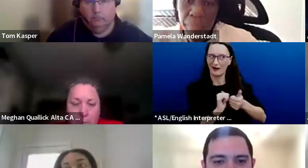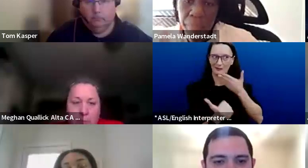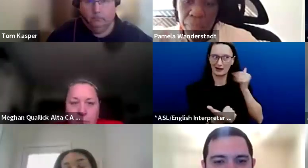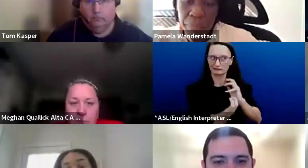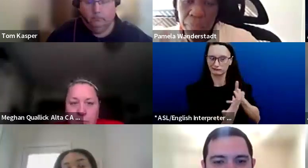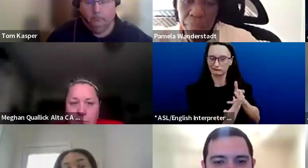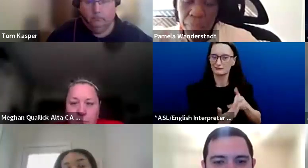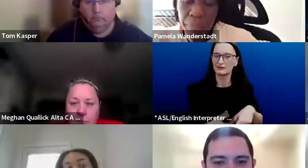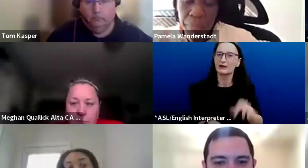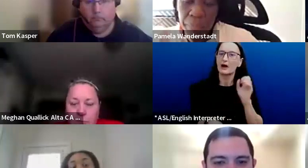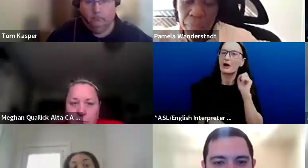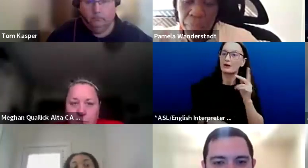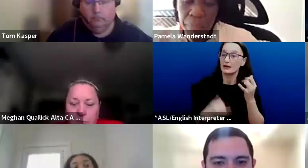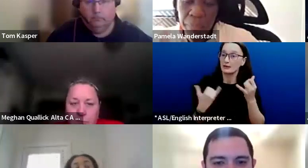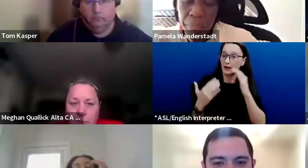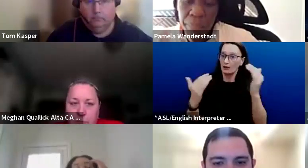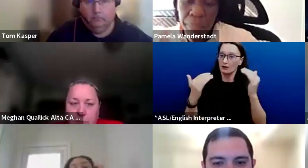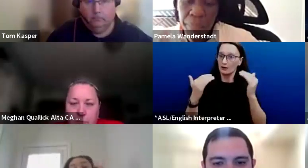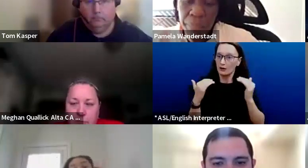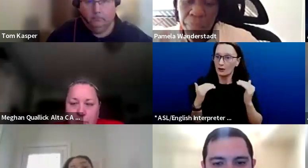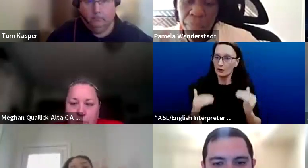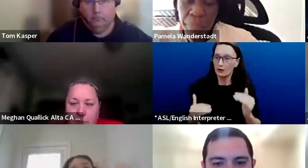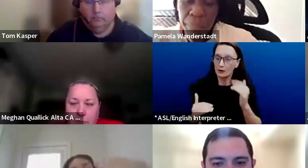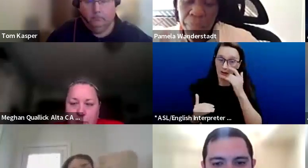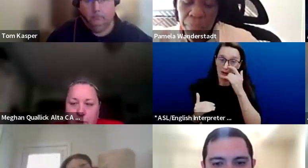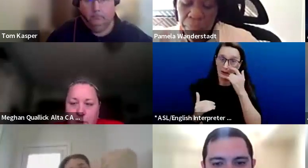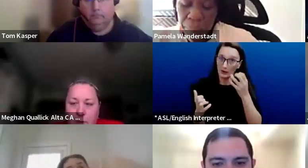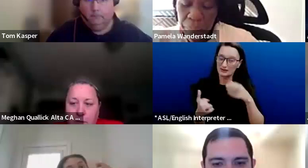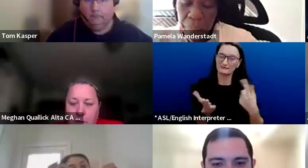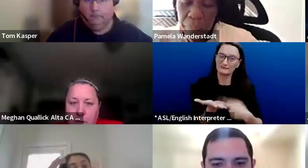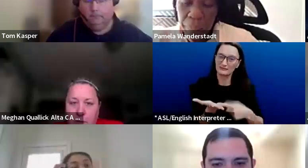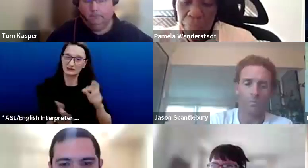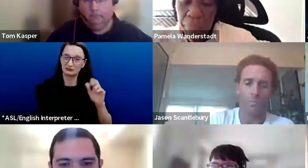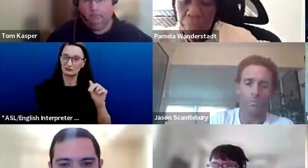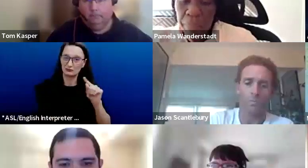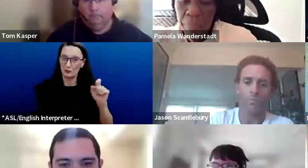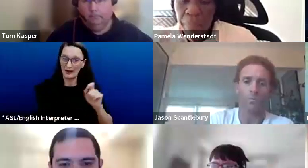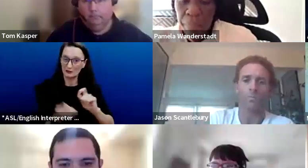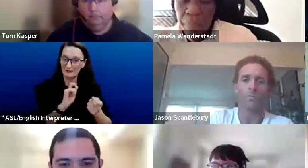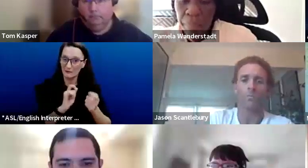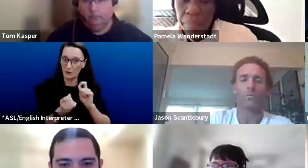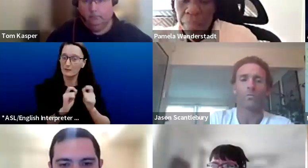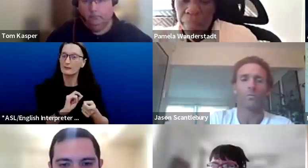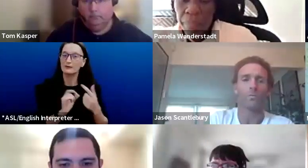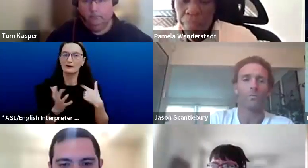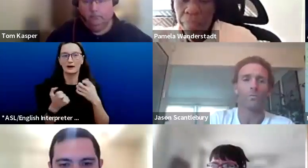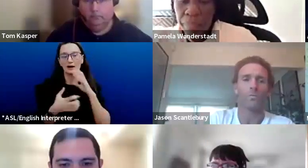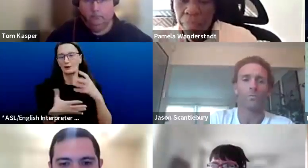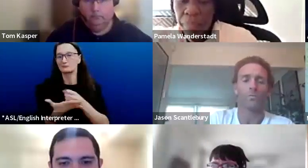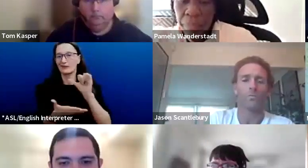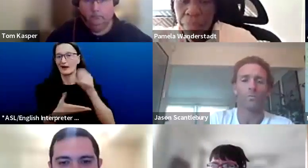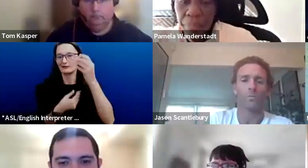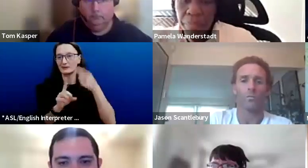am now going to go over to discuss about rate reform, and I'm going to get that information from DDS's website.